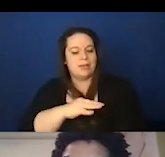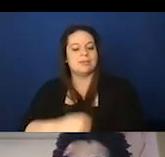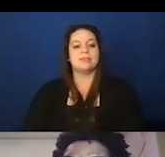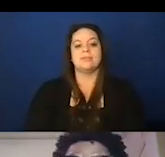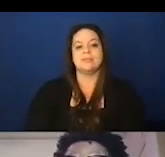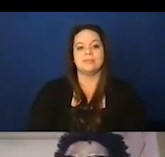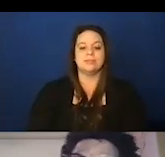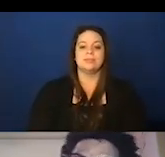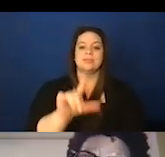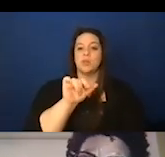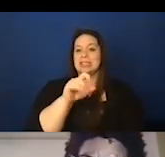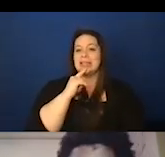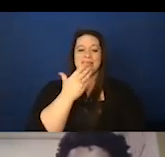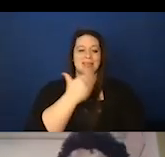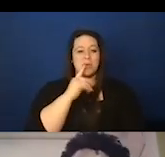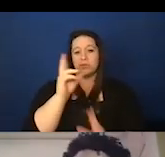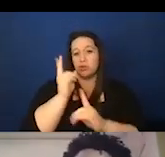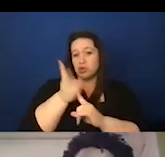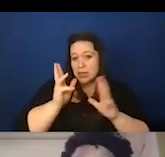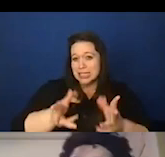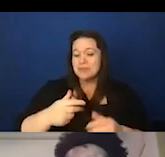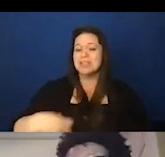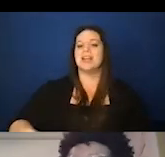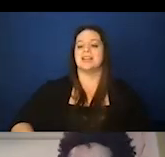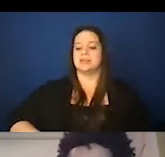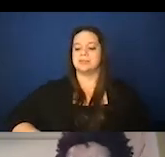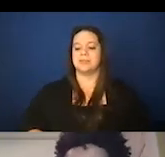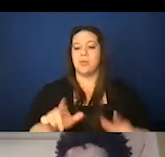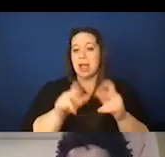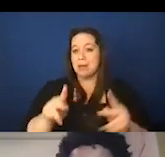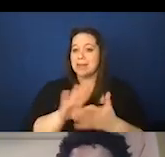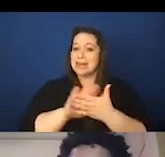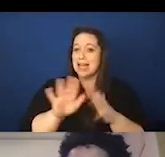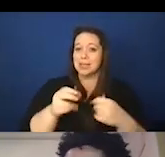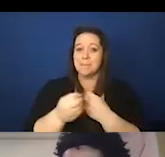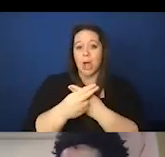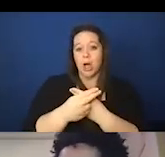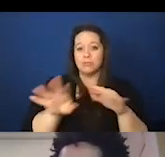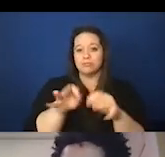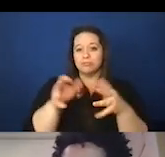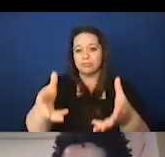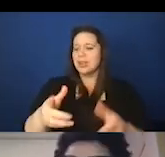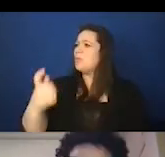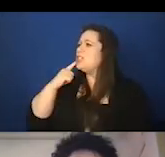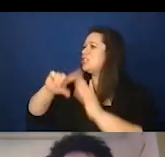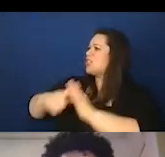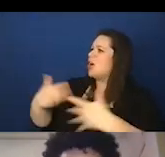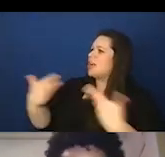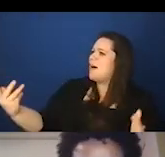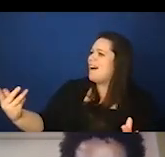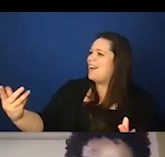Thank you. We have just 2 minutes left. So this one, we're going to wrap this up in a nice bow, right? We're just getting started, Louise.